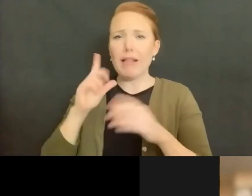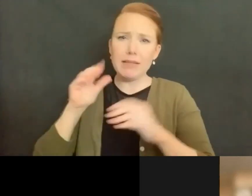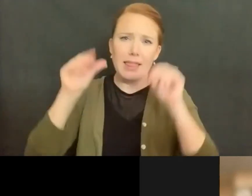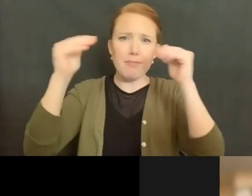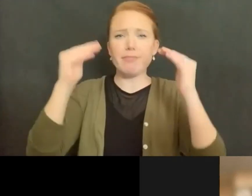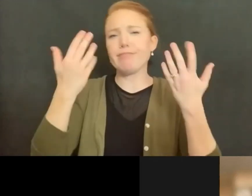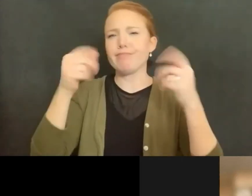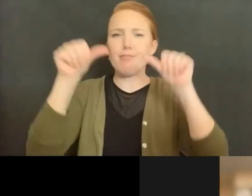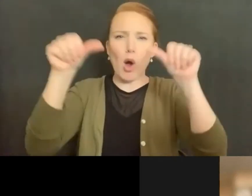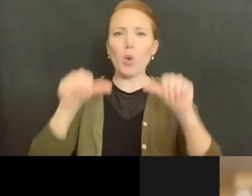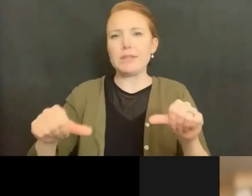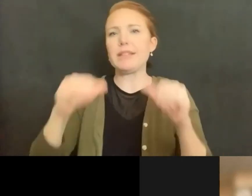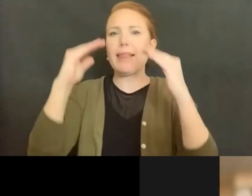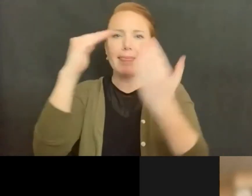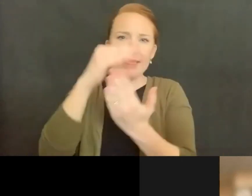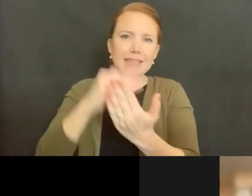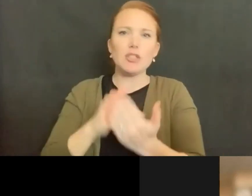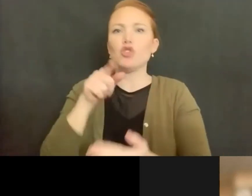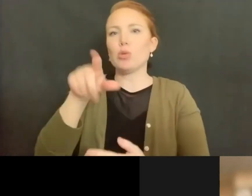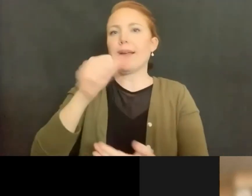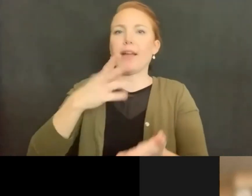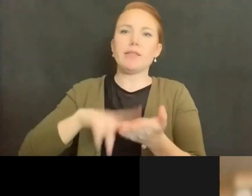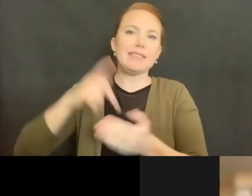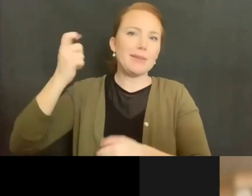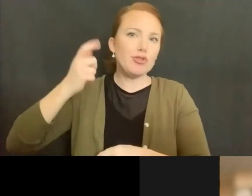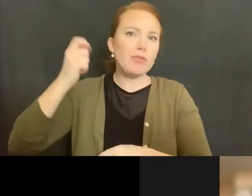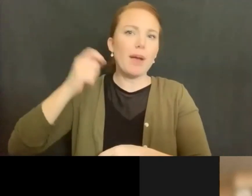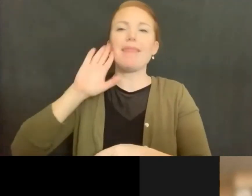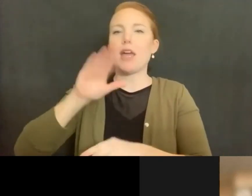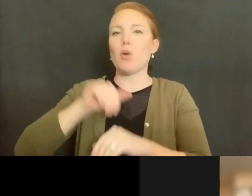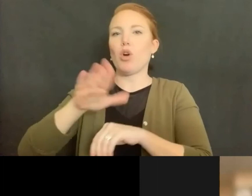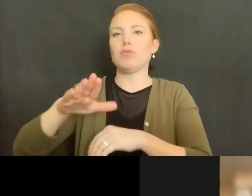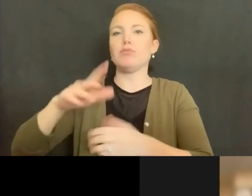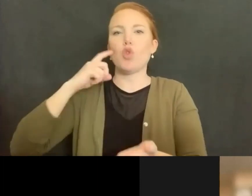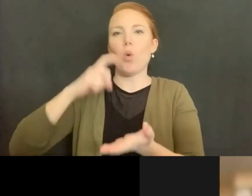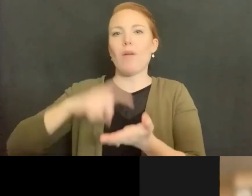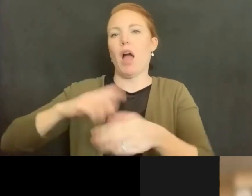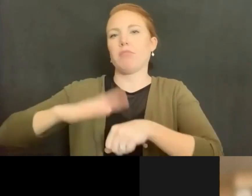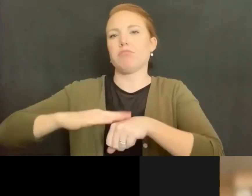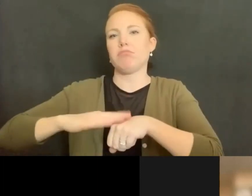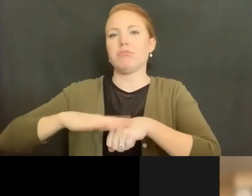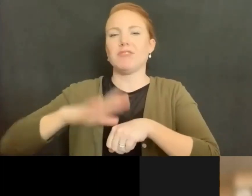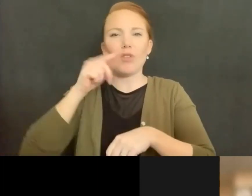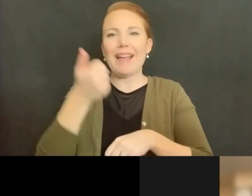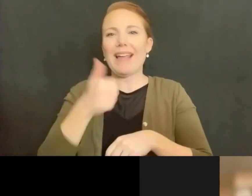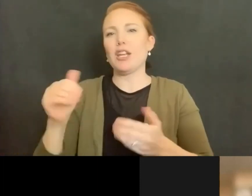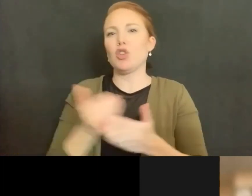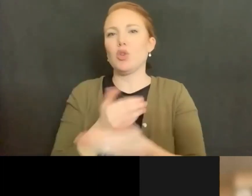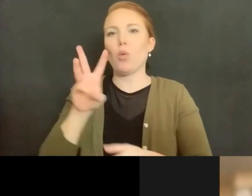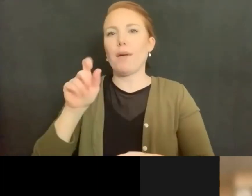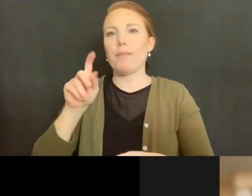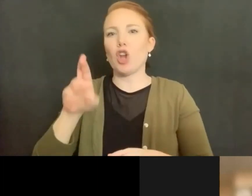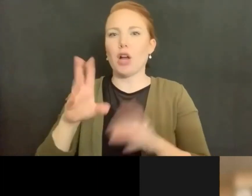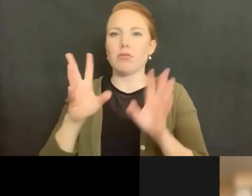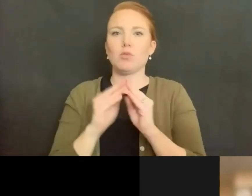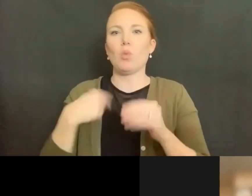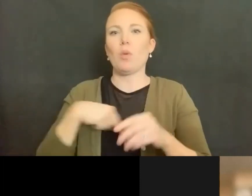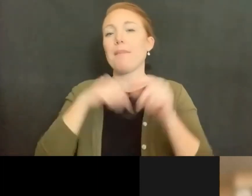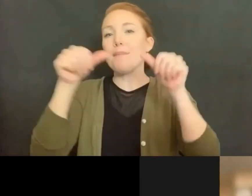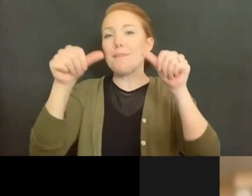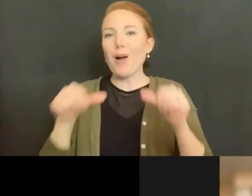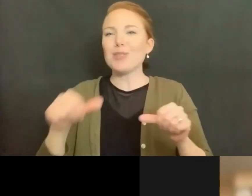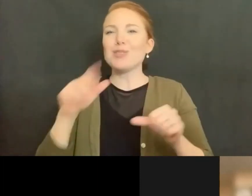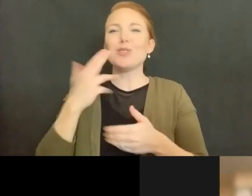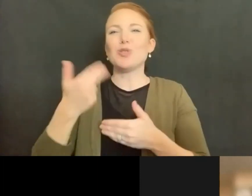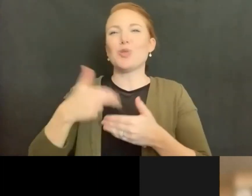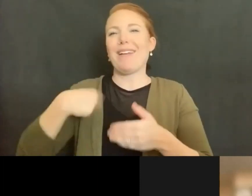there. You can subscribe and get notified for every new webinar that we post. So please hang on to that link and join us in